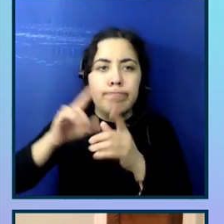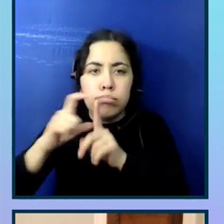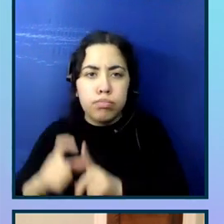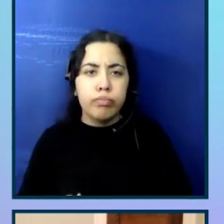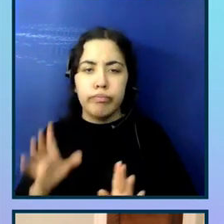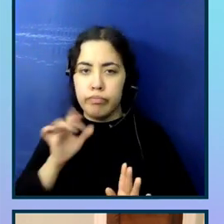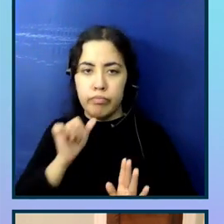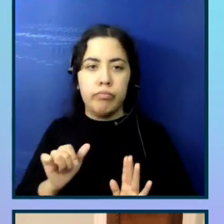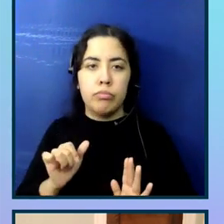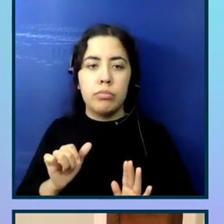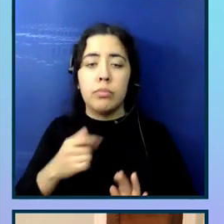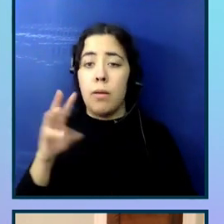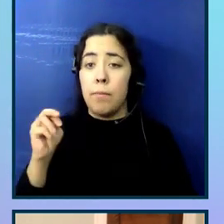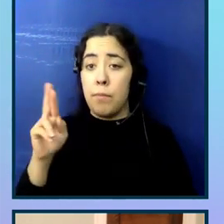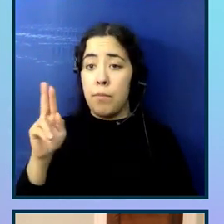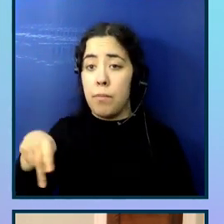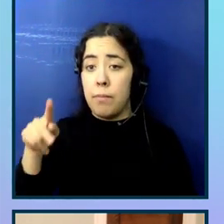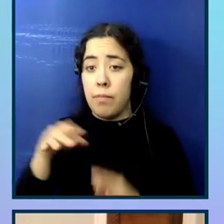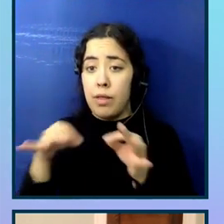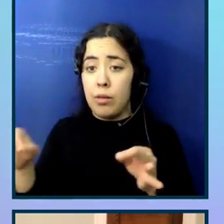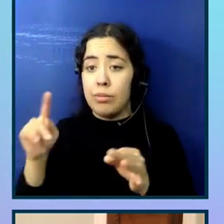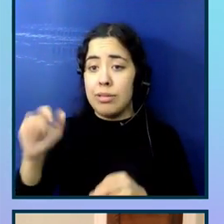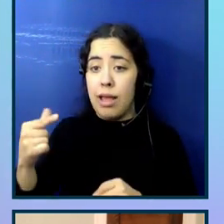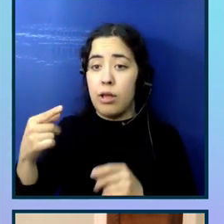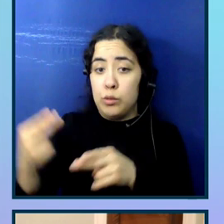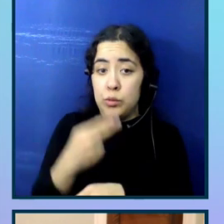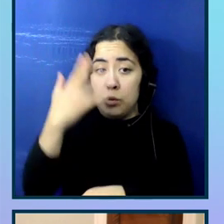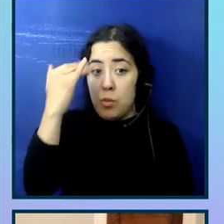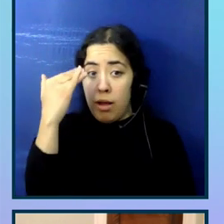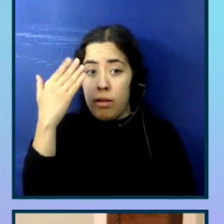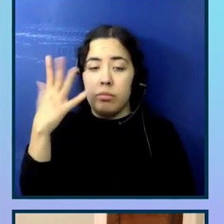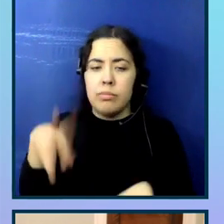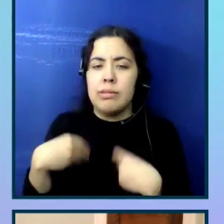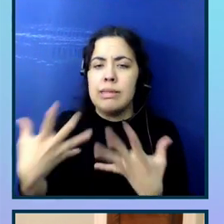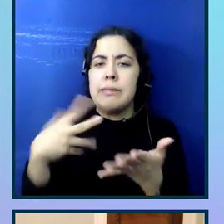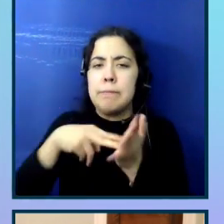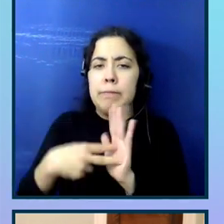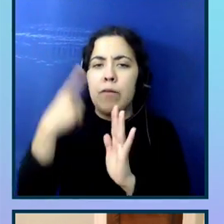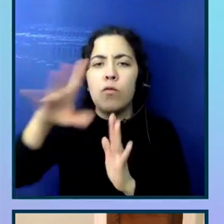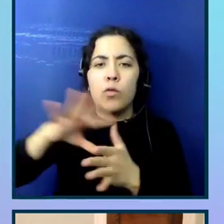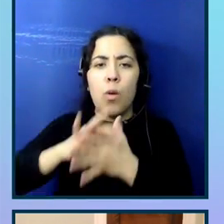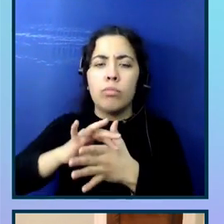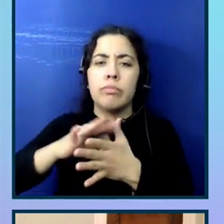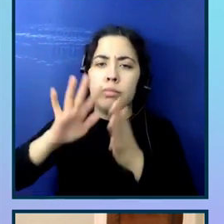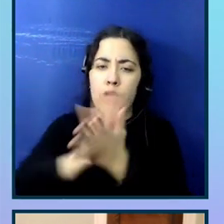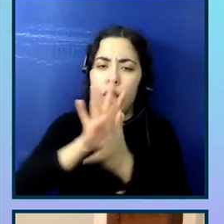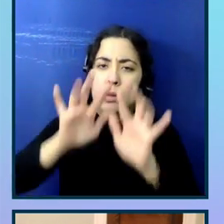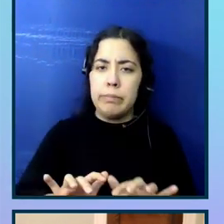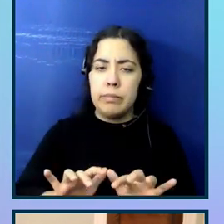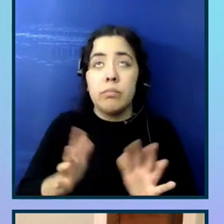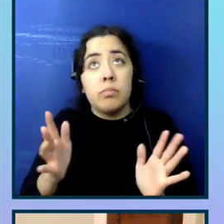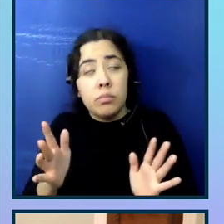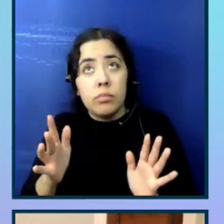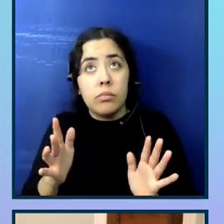These tags used in markup language exist to give meaning to the content in your document, or as we've discussed,